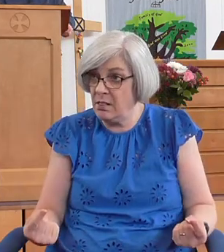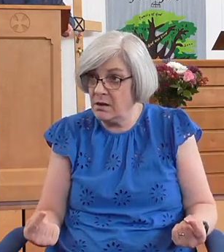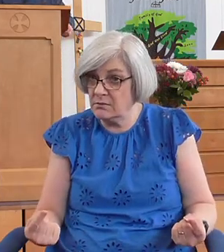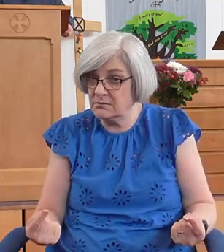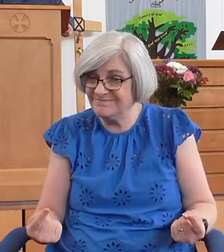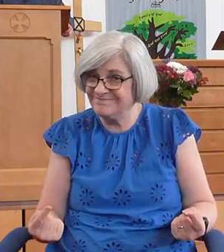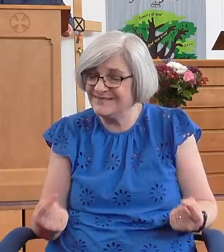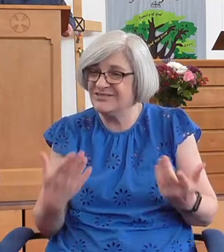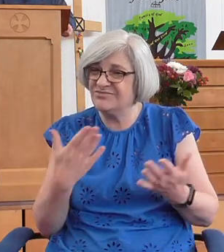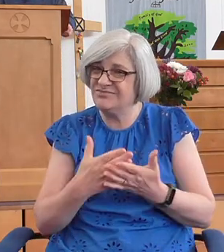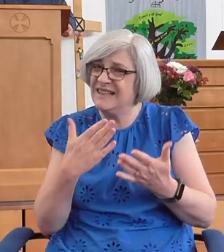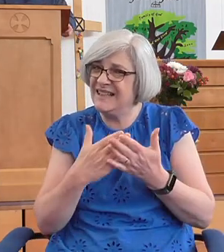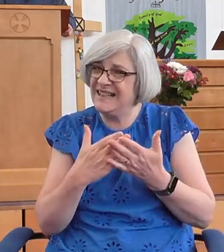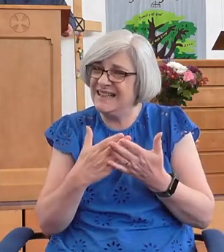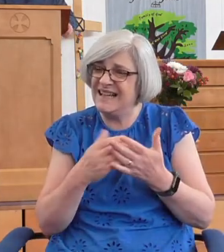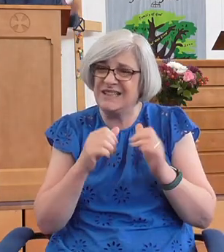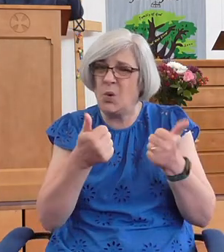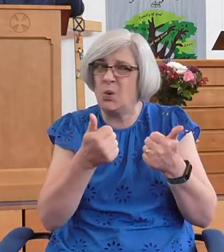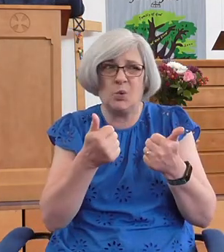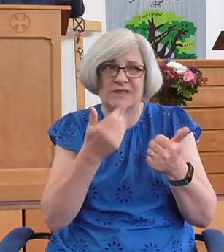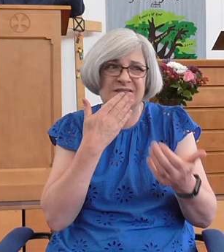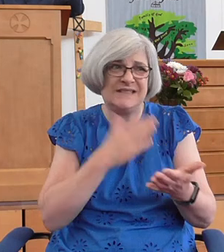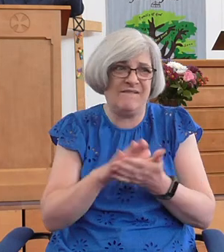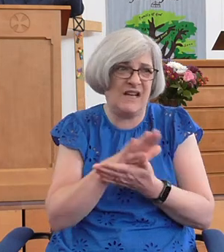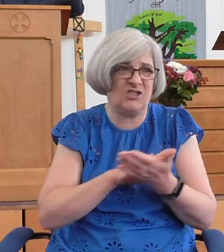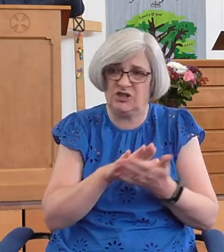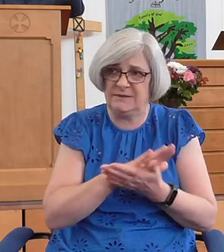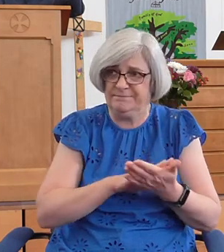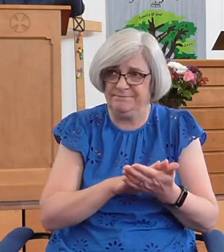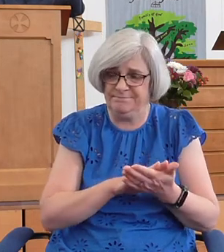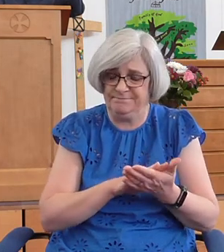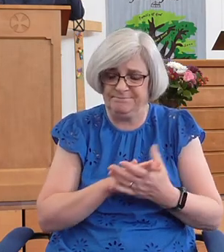quite inadequate definition." So take it for Willie Barclay, not for me.